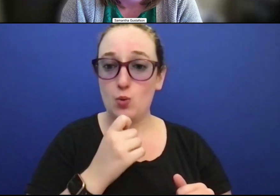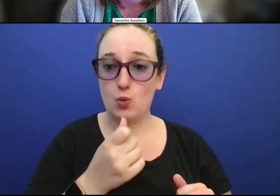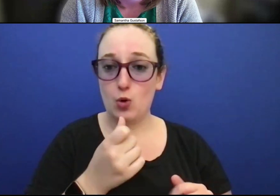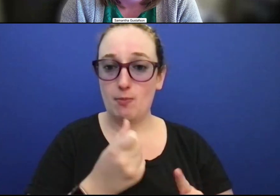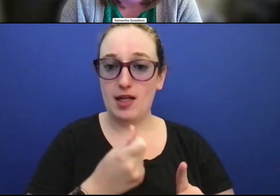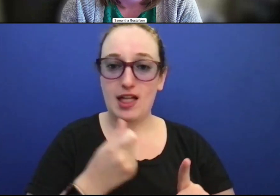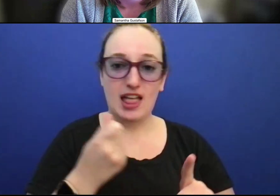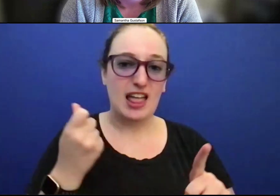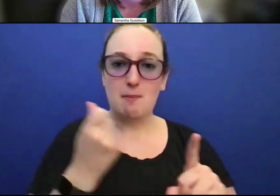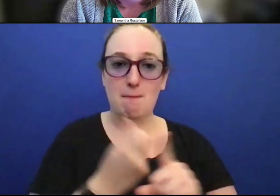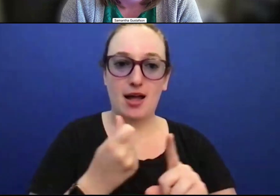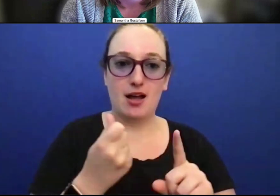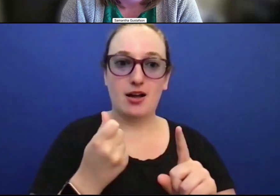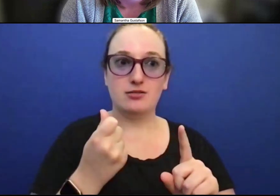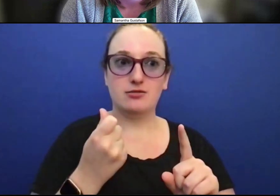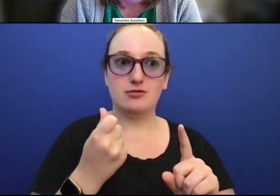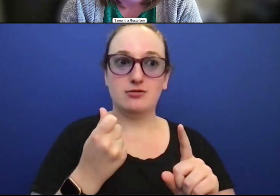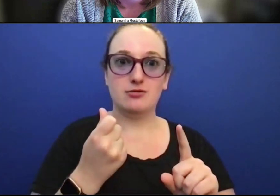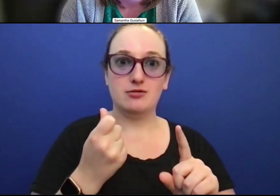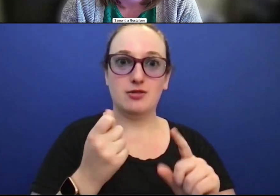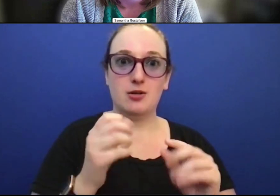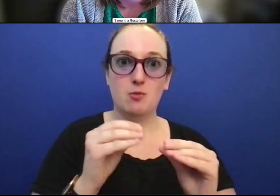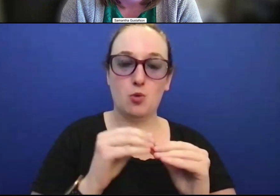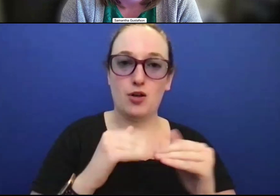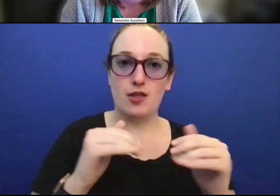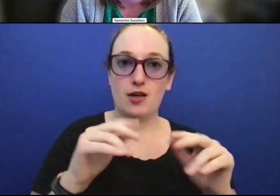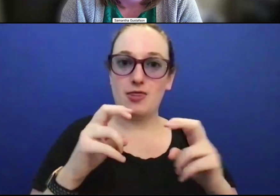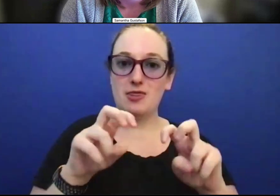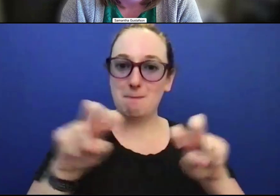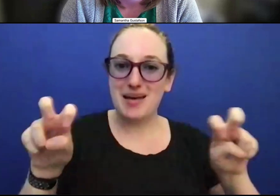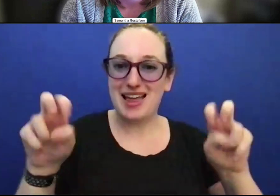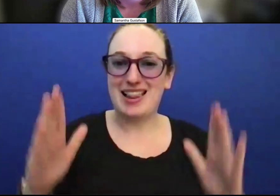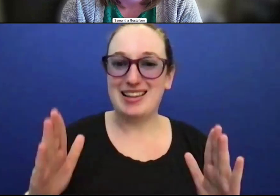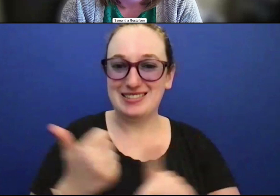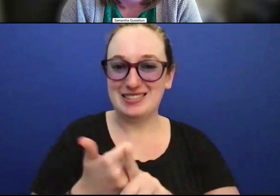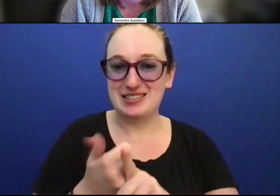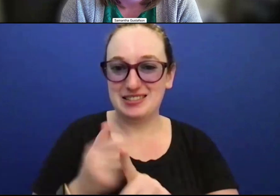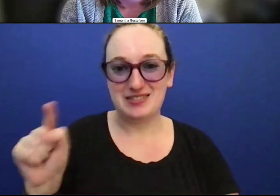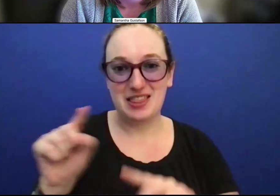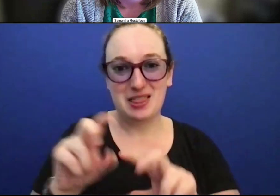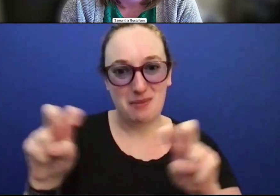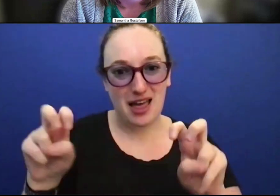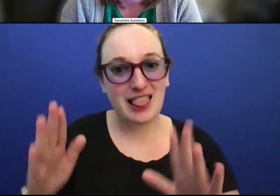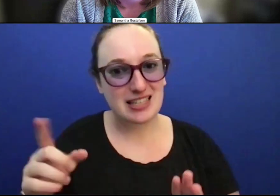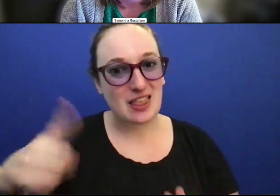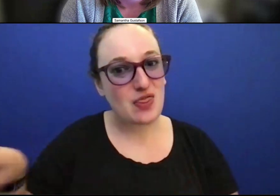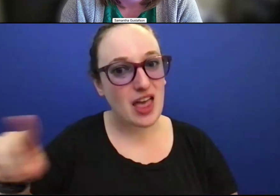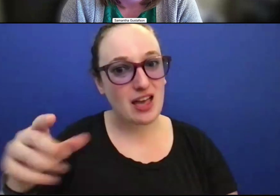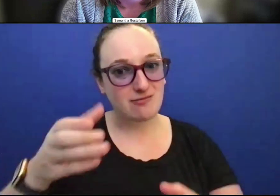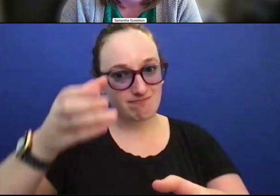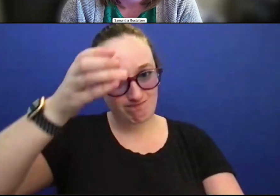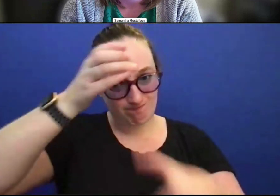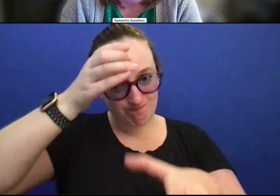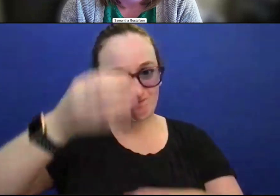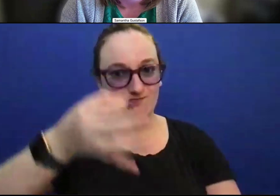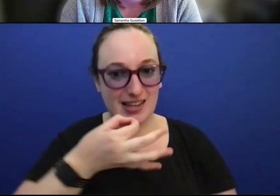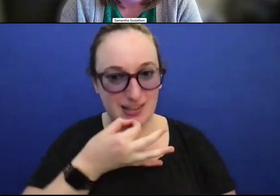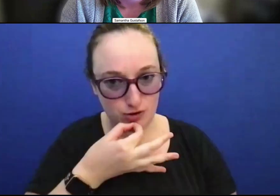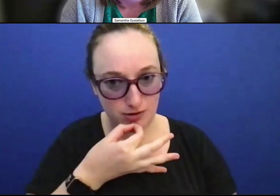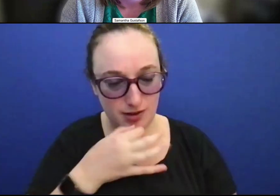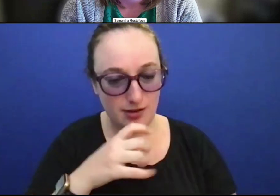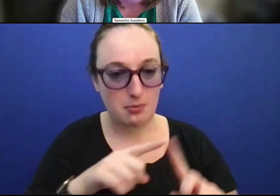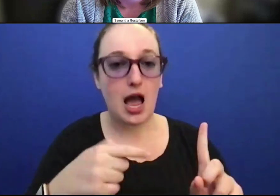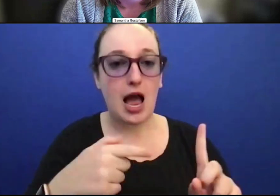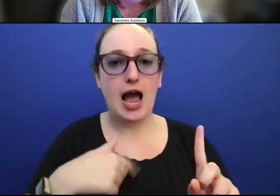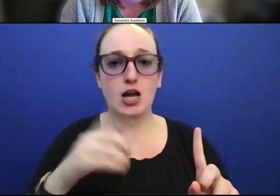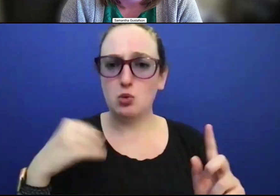our panelists are going to have to talk with us about before my second talk. But I do have some thoughts and some tips about